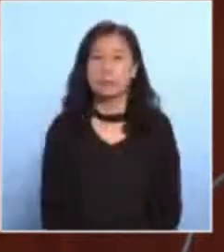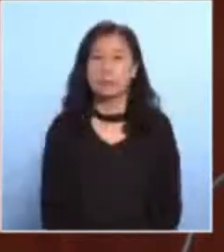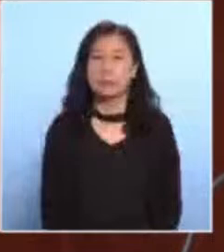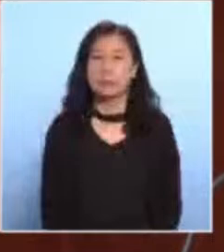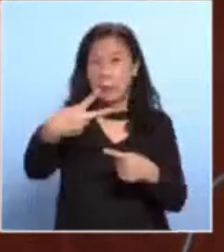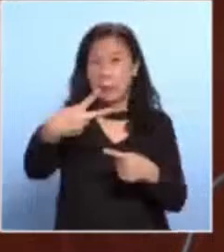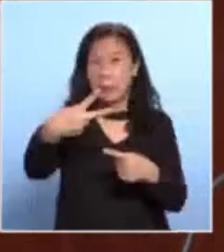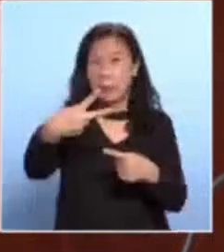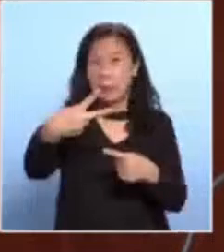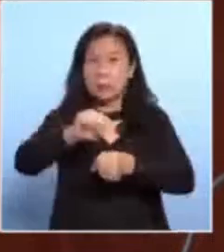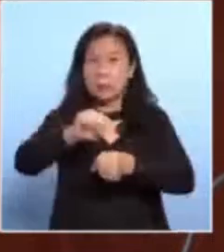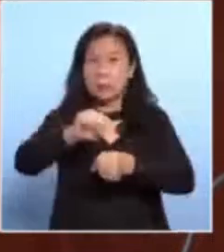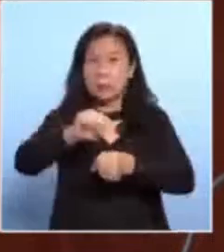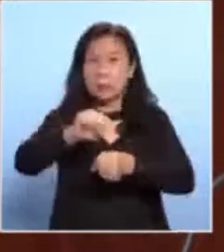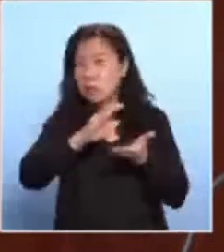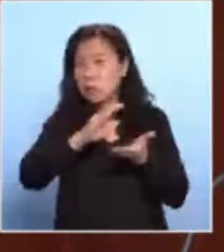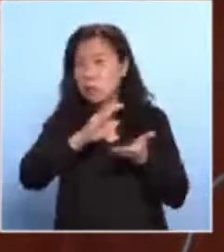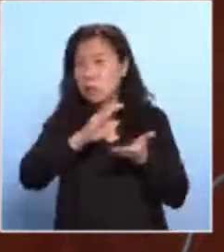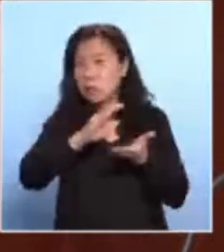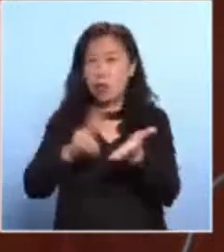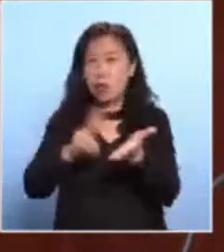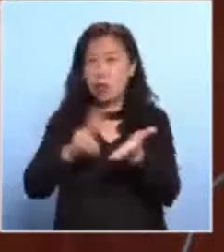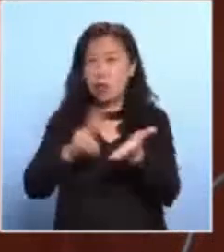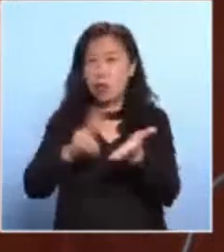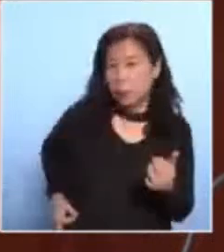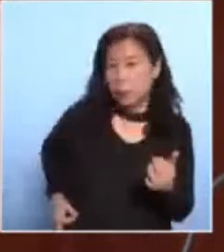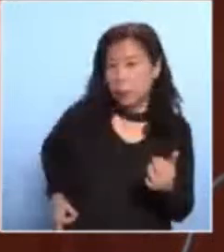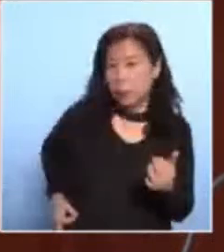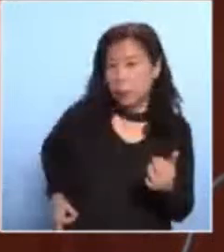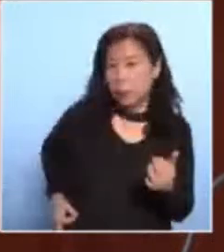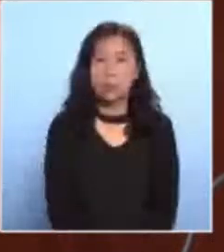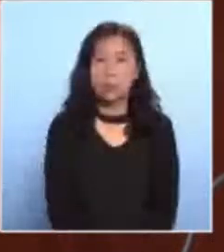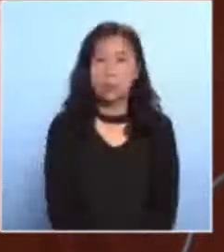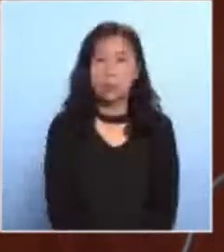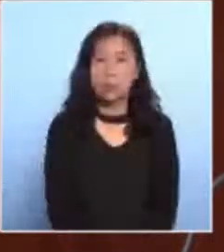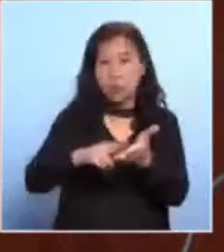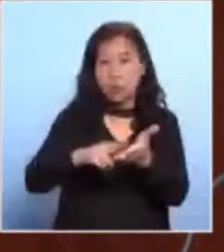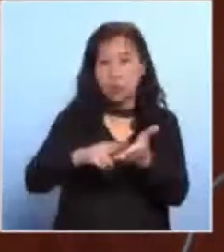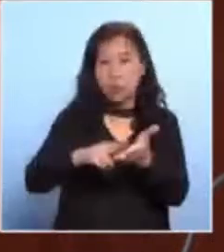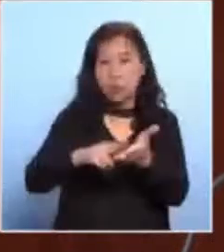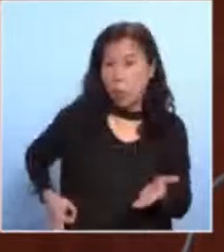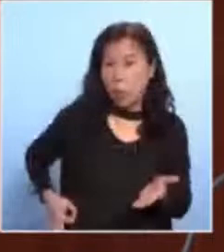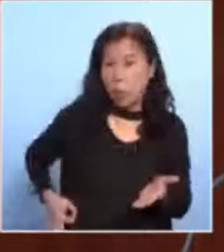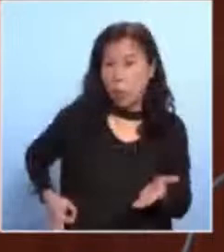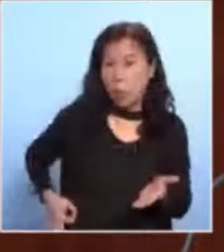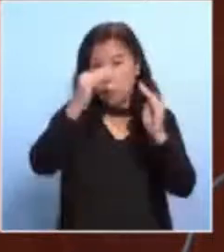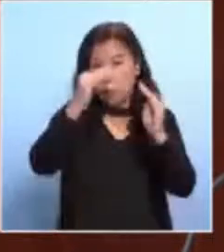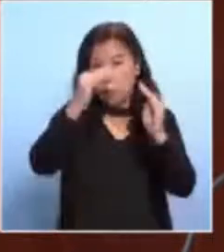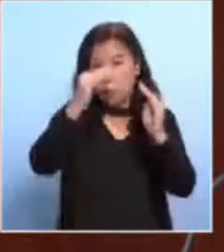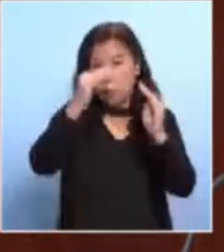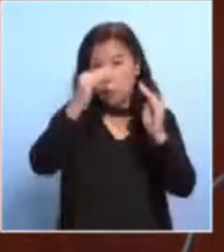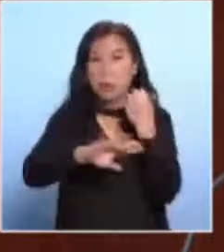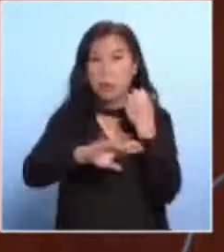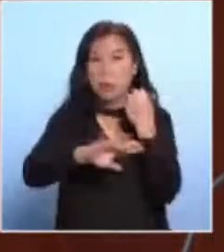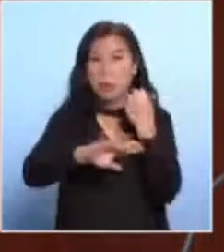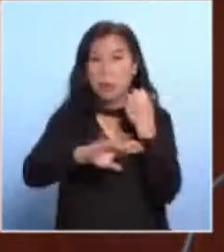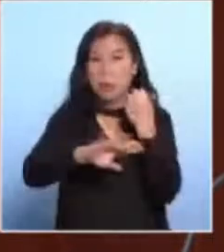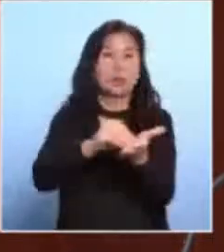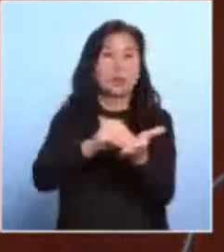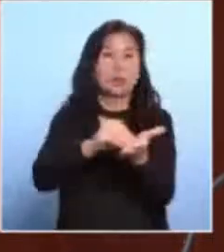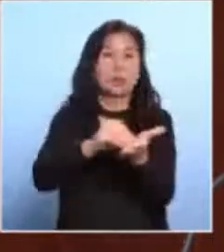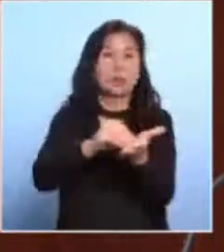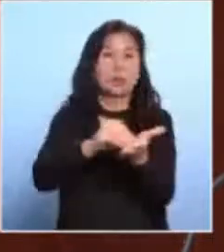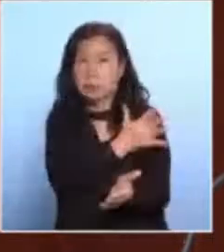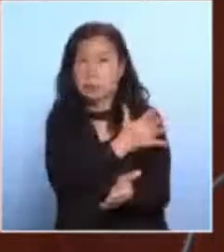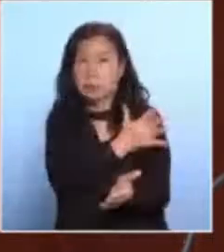insurance. We will raise the statutory cap on the contingent liability of the Hong Kong Export Credit